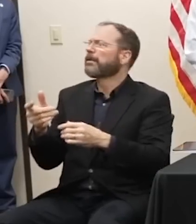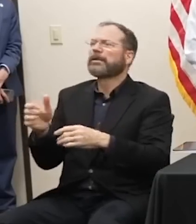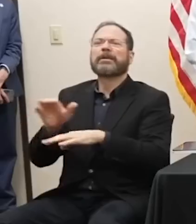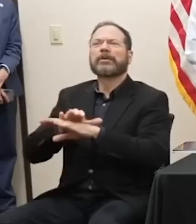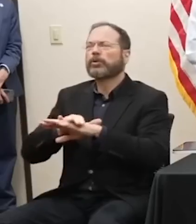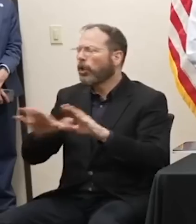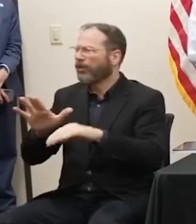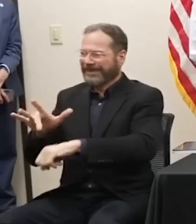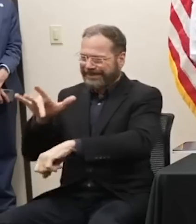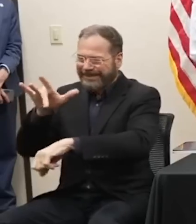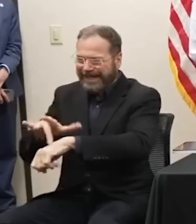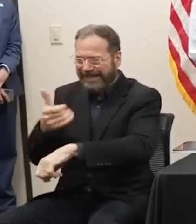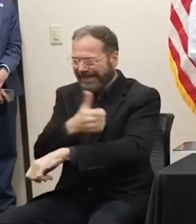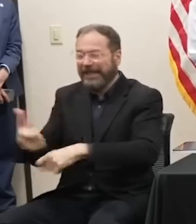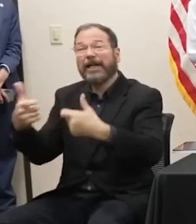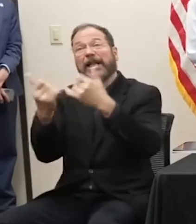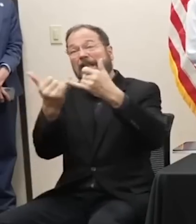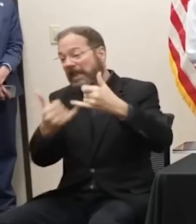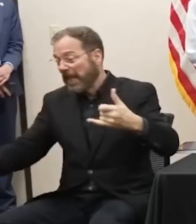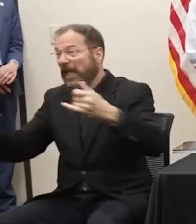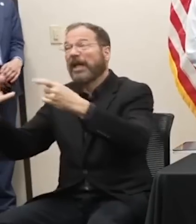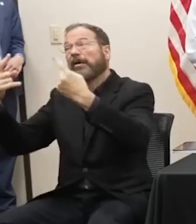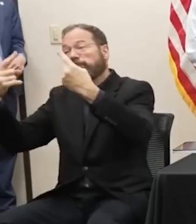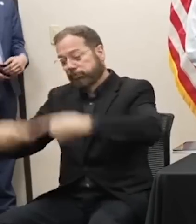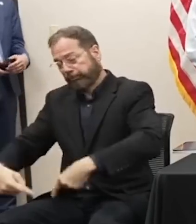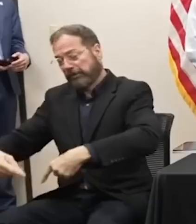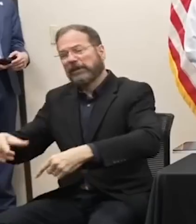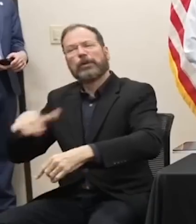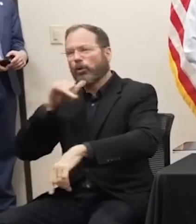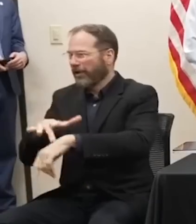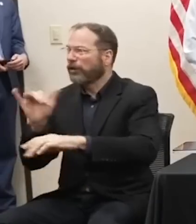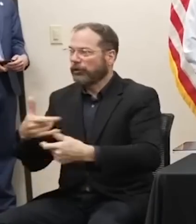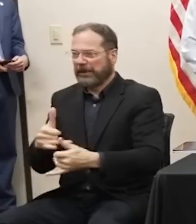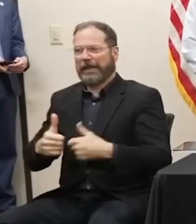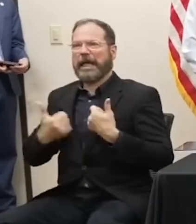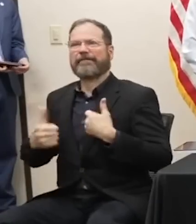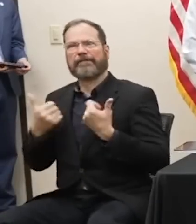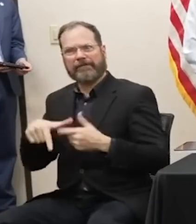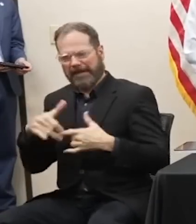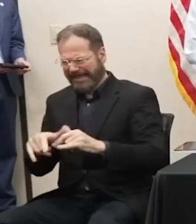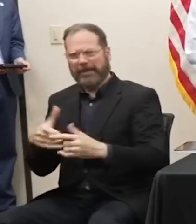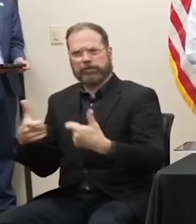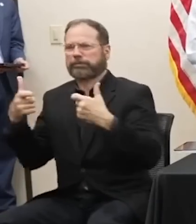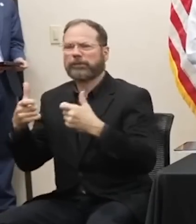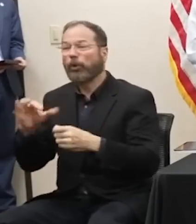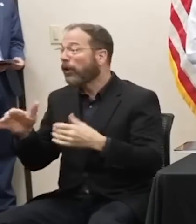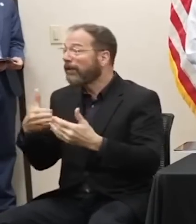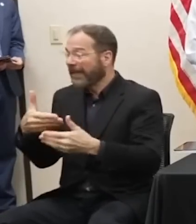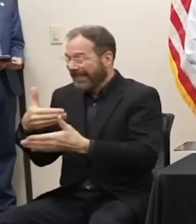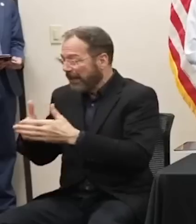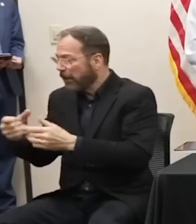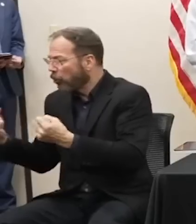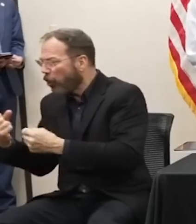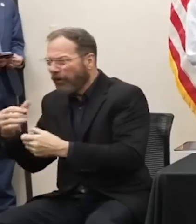approach or touch a down power line. These power lines can still be energized and electrified, and they can electrify nearby objects like cars and fences. So